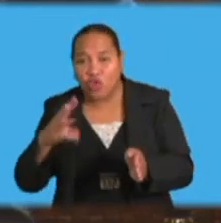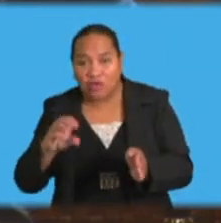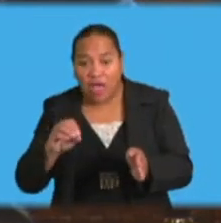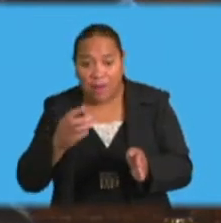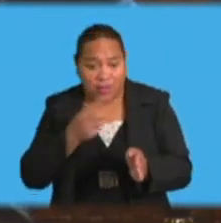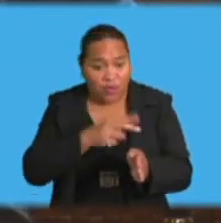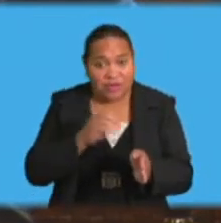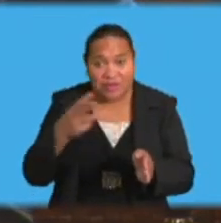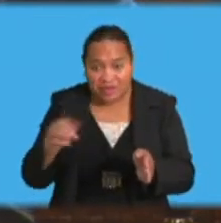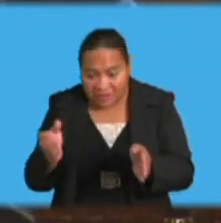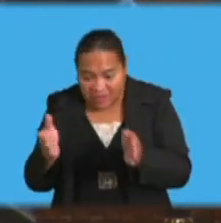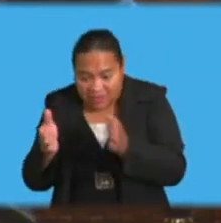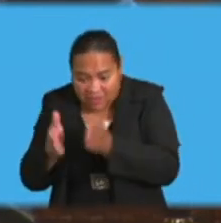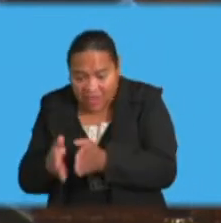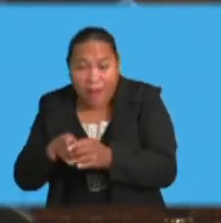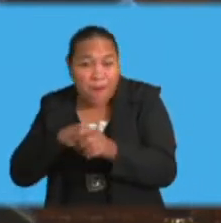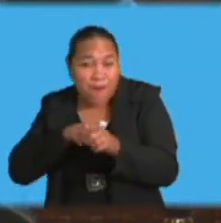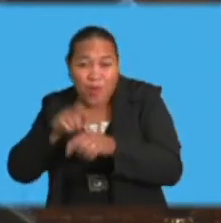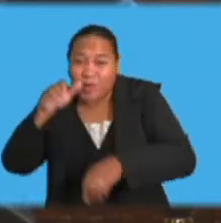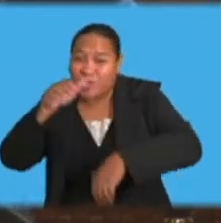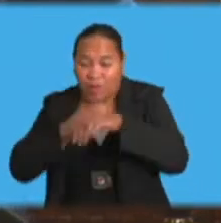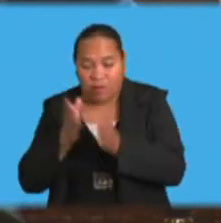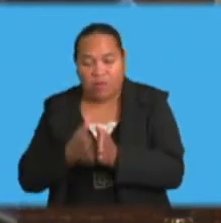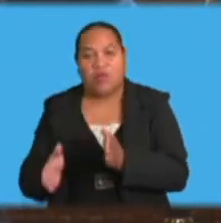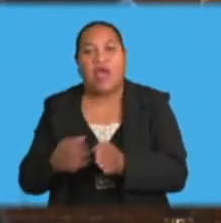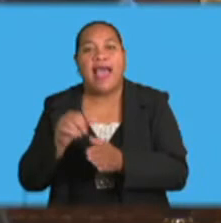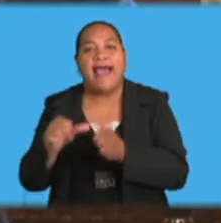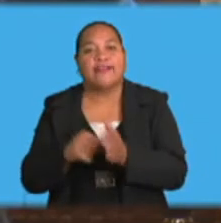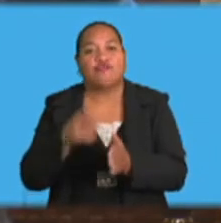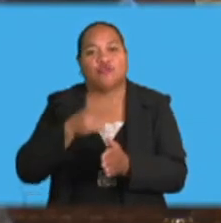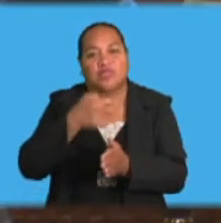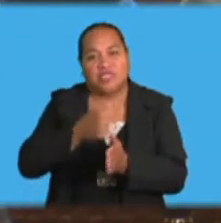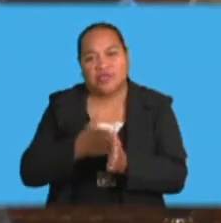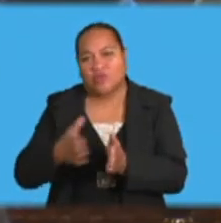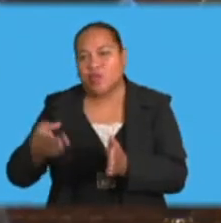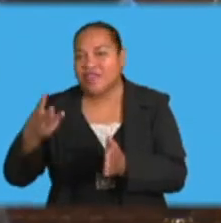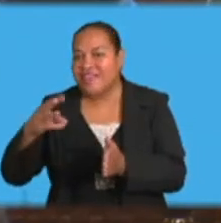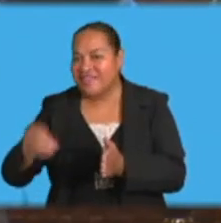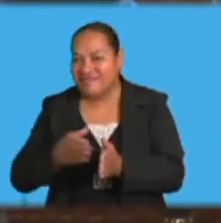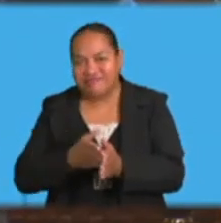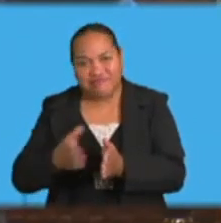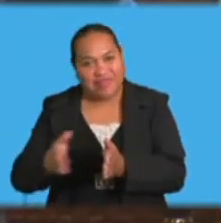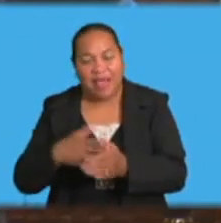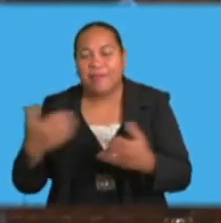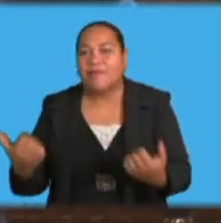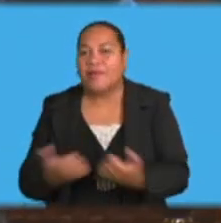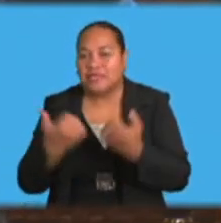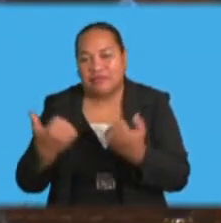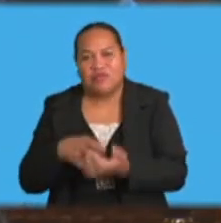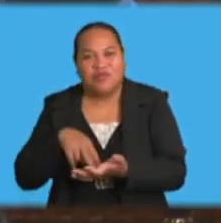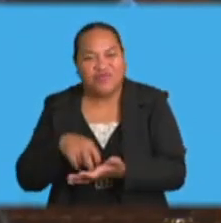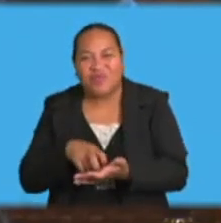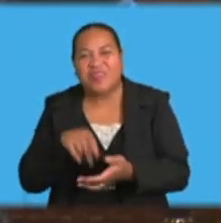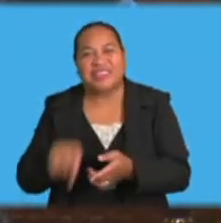that bracket of 20 to 30, the majority is from the age group of 26 to 30. And this is the area where we have a lot of vulnerability